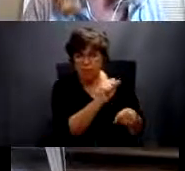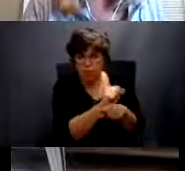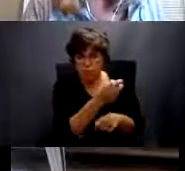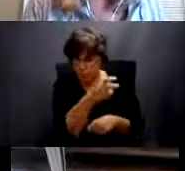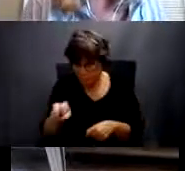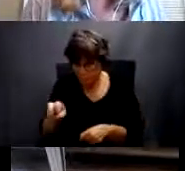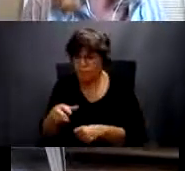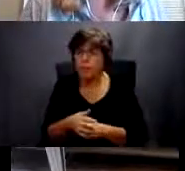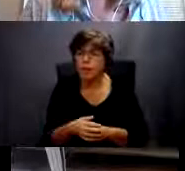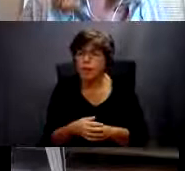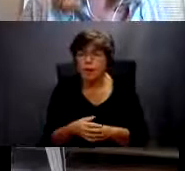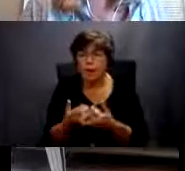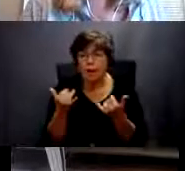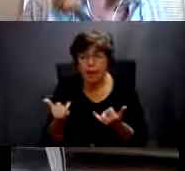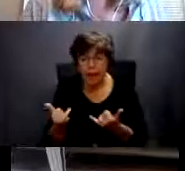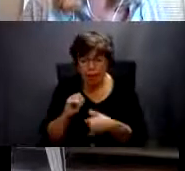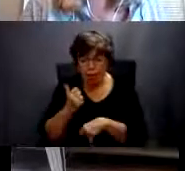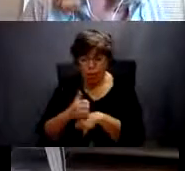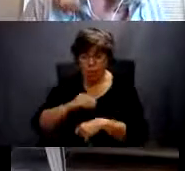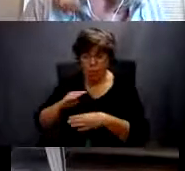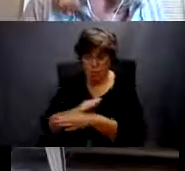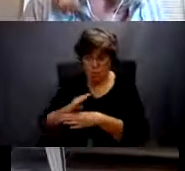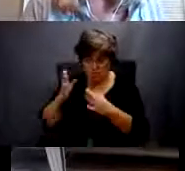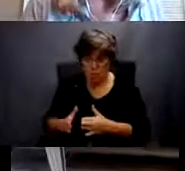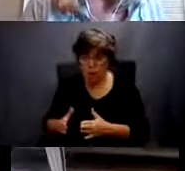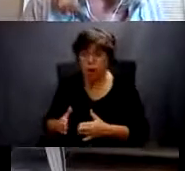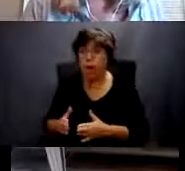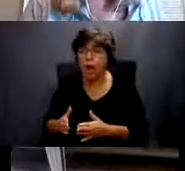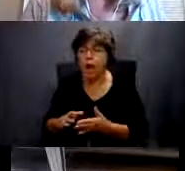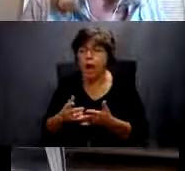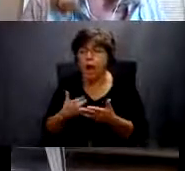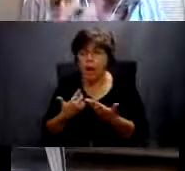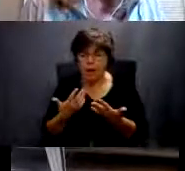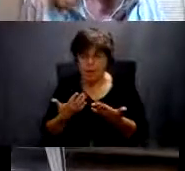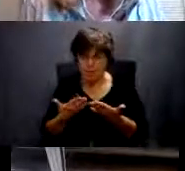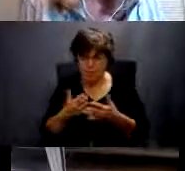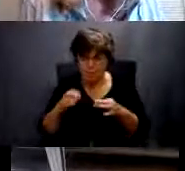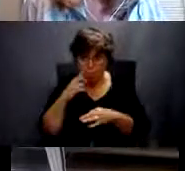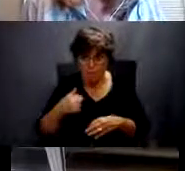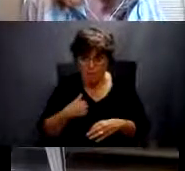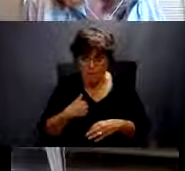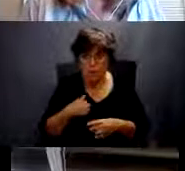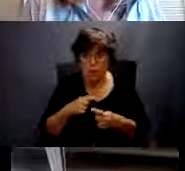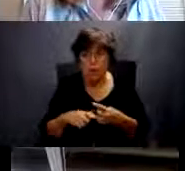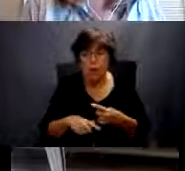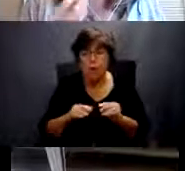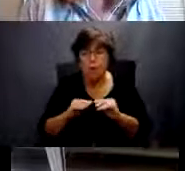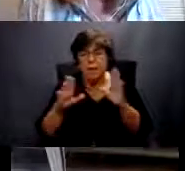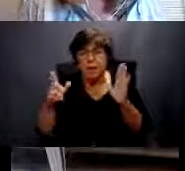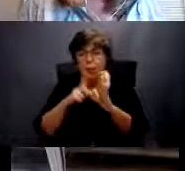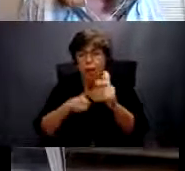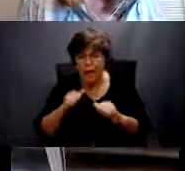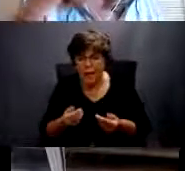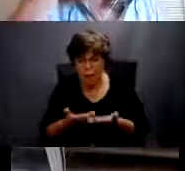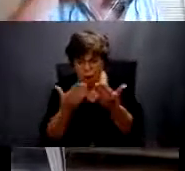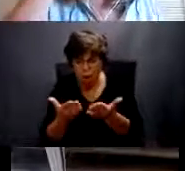for me is understanding and being very clear on what I offer, who